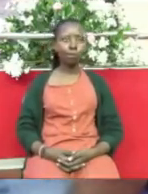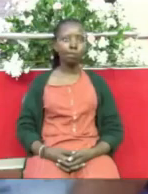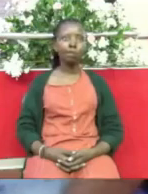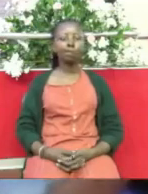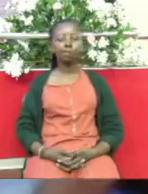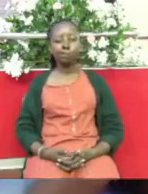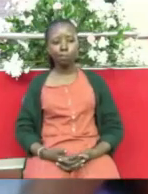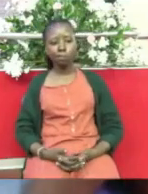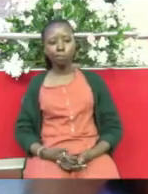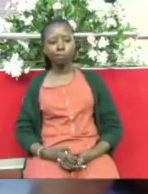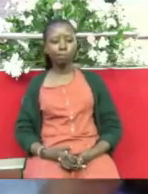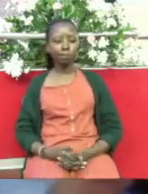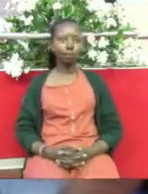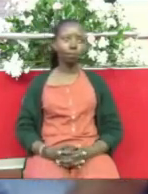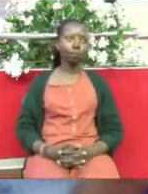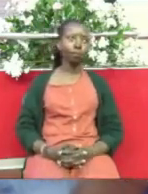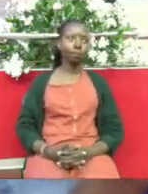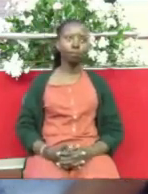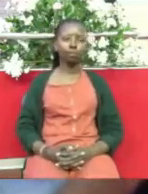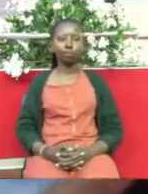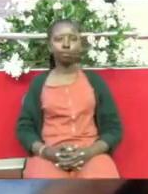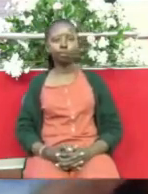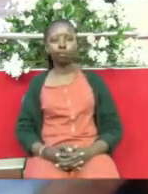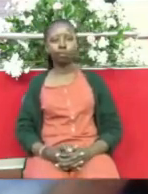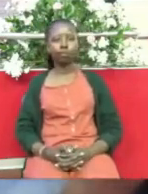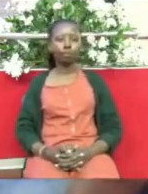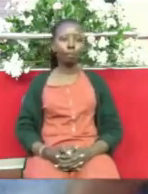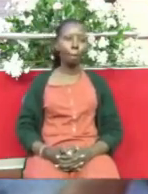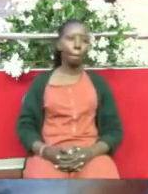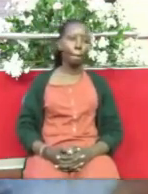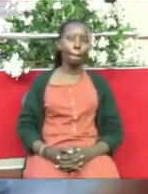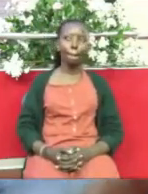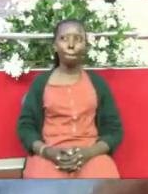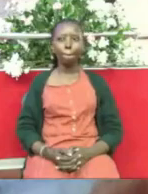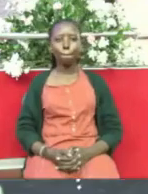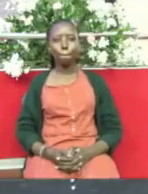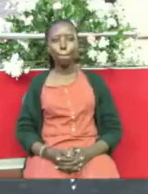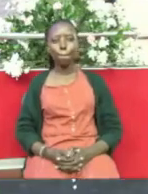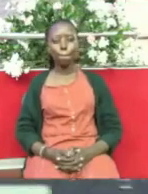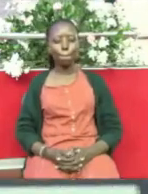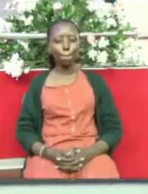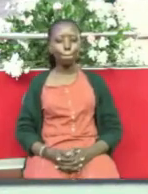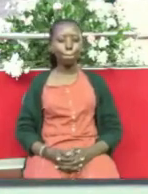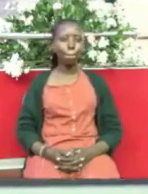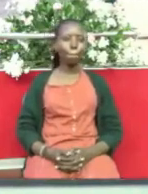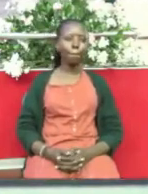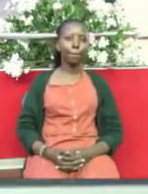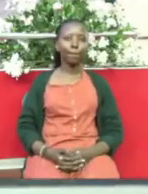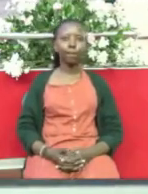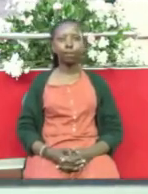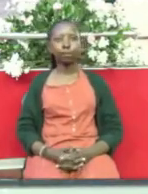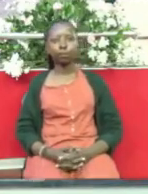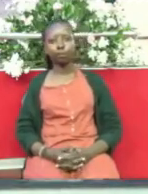you to be cast into the sea, the mountains of poverty. Yes, we command you to be cast into